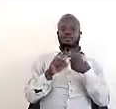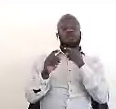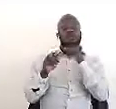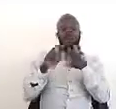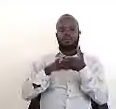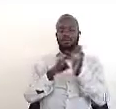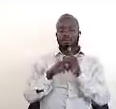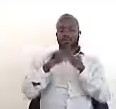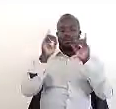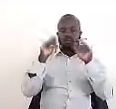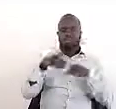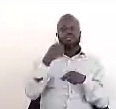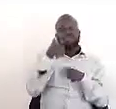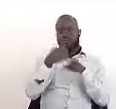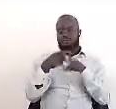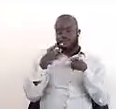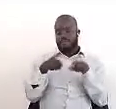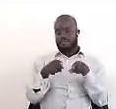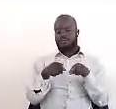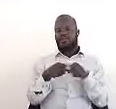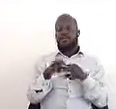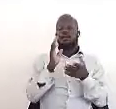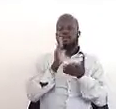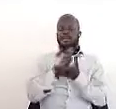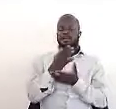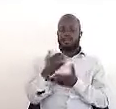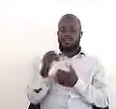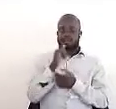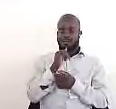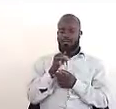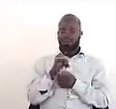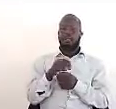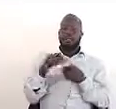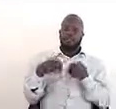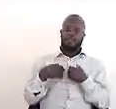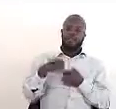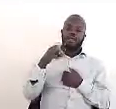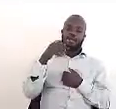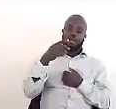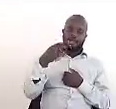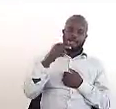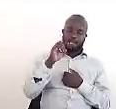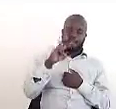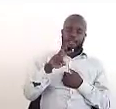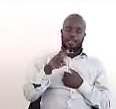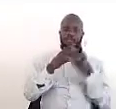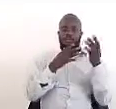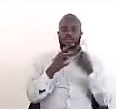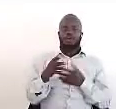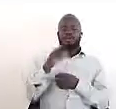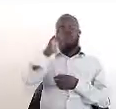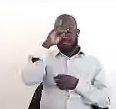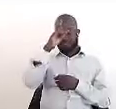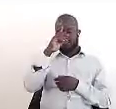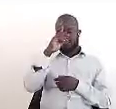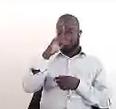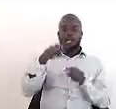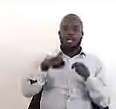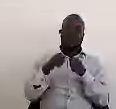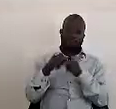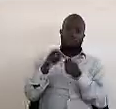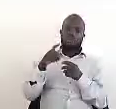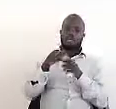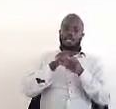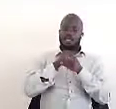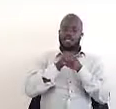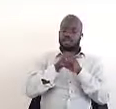positive doesn't mean that someone's automatically going to get sick from this. The real thing is, has the HIV caused serious damage to their